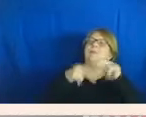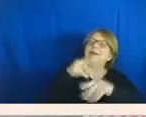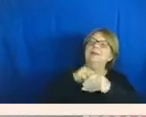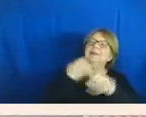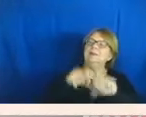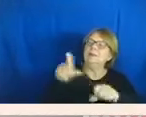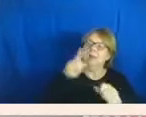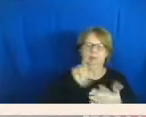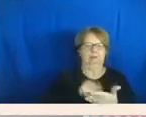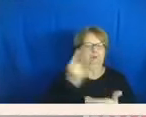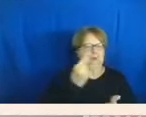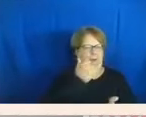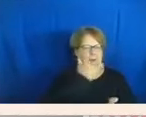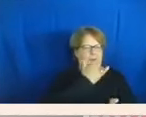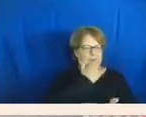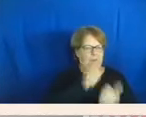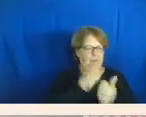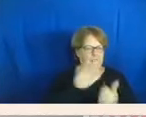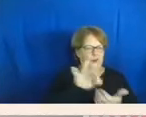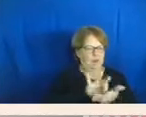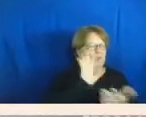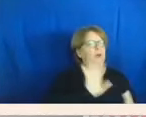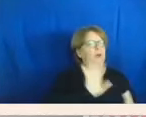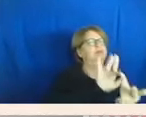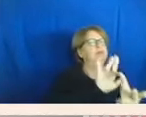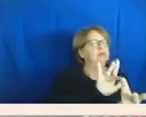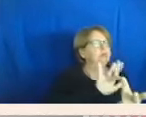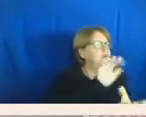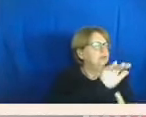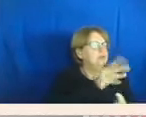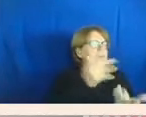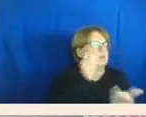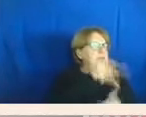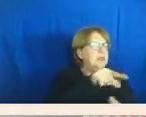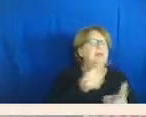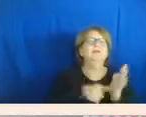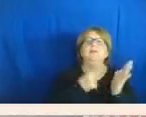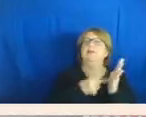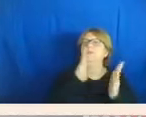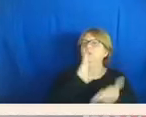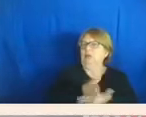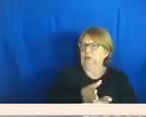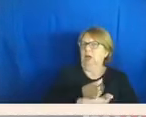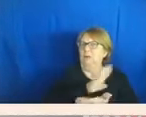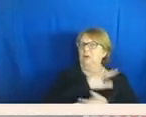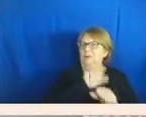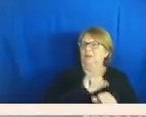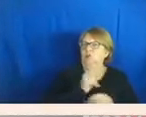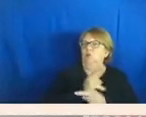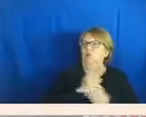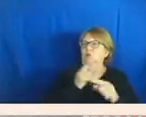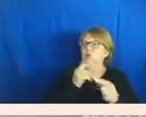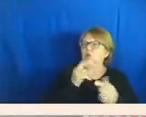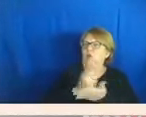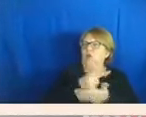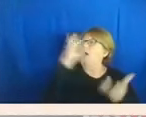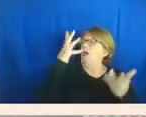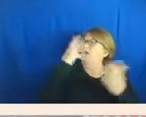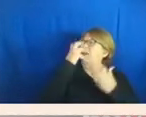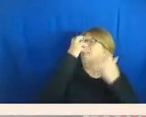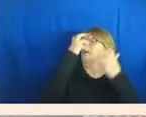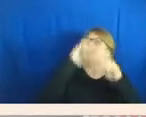account, they reach out to you. Sometimes they will stop your ability to use your card, and you might find that maddening, but you know what? They really are looking out